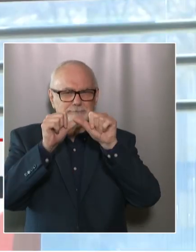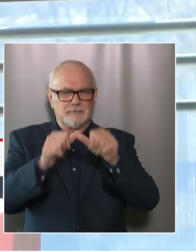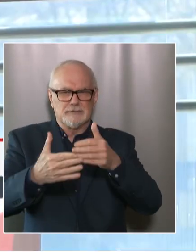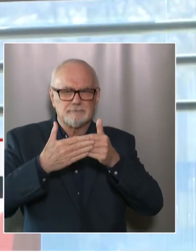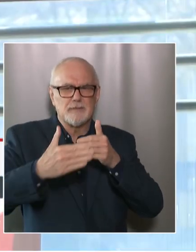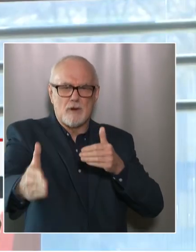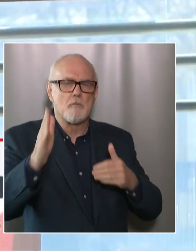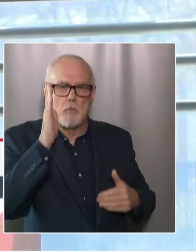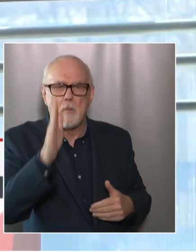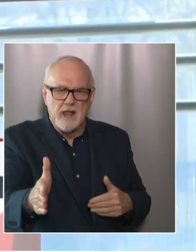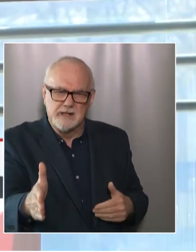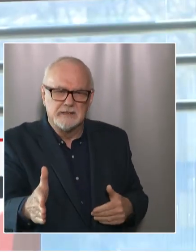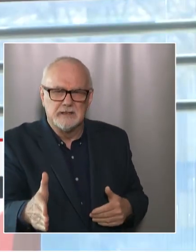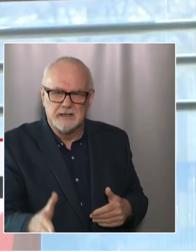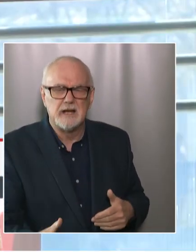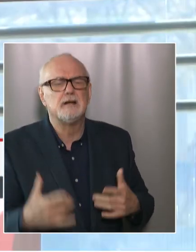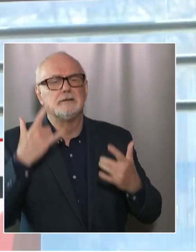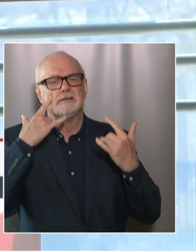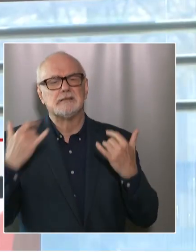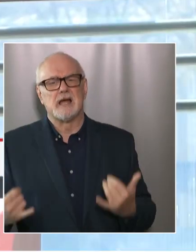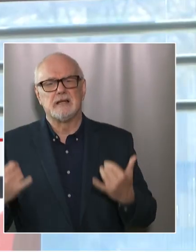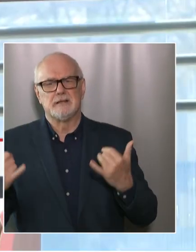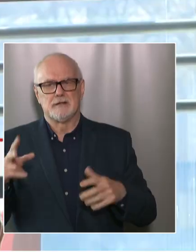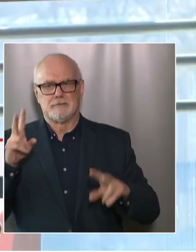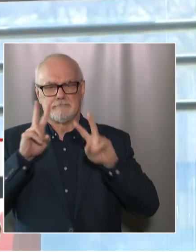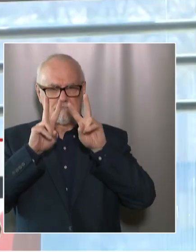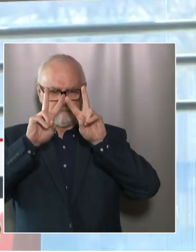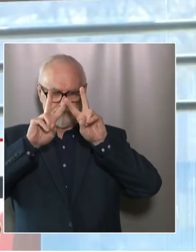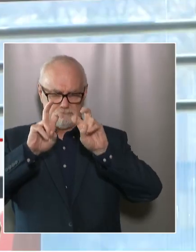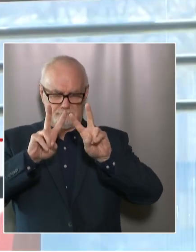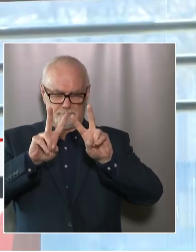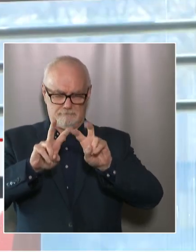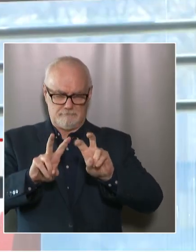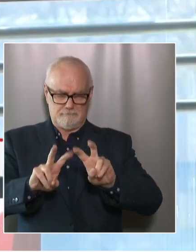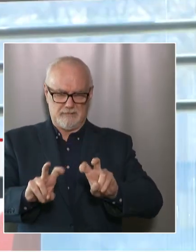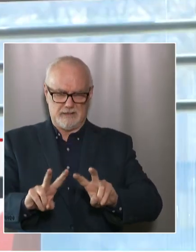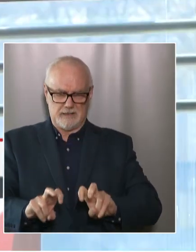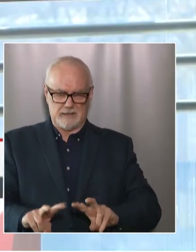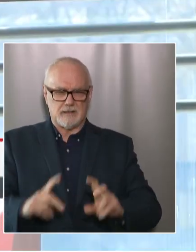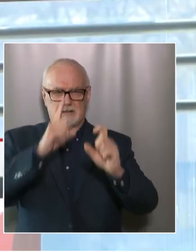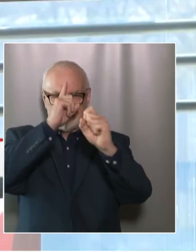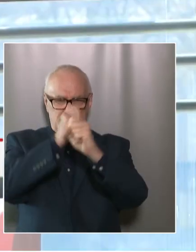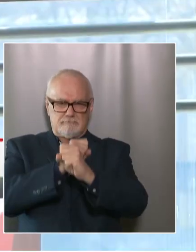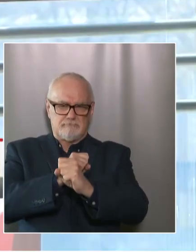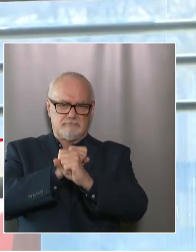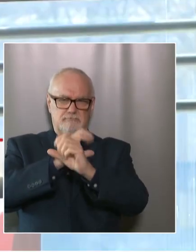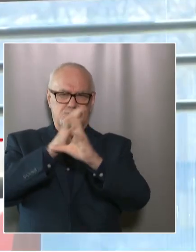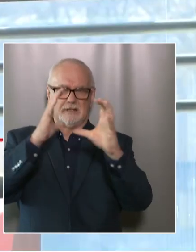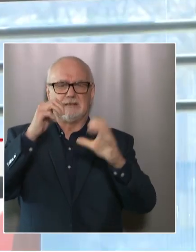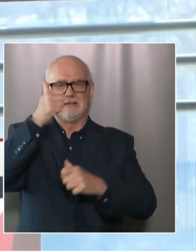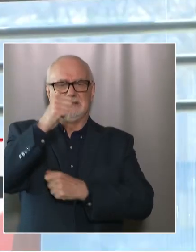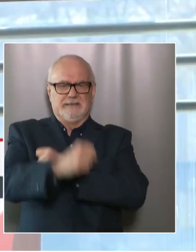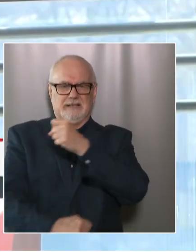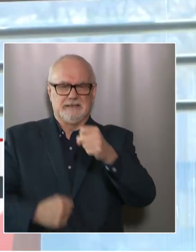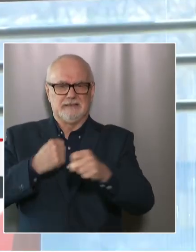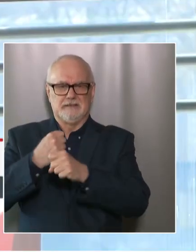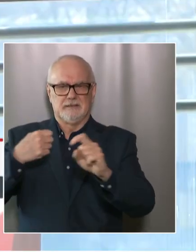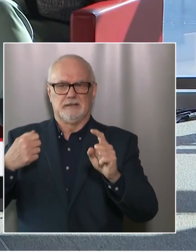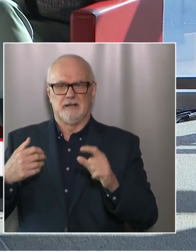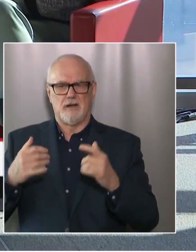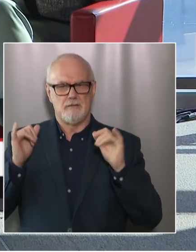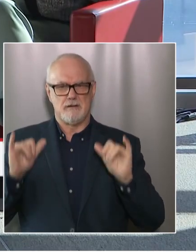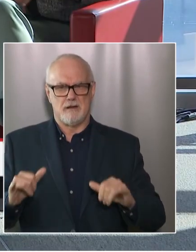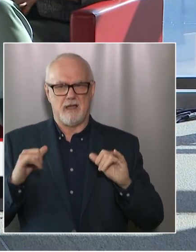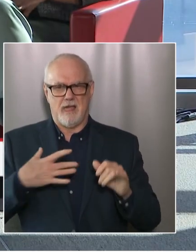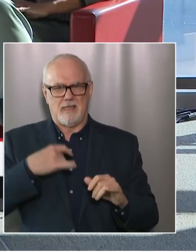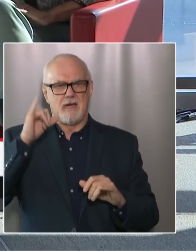where we are right now to get to where we're going to be in 10 years. Love that, and obviously that was a call to action to many of the people in this room to think about